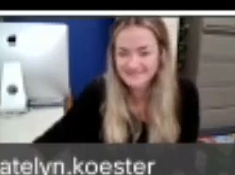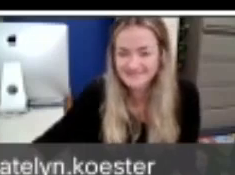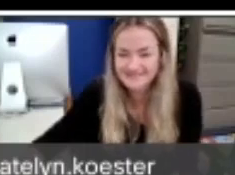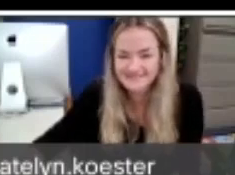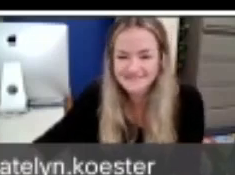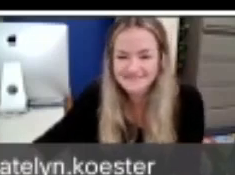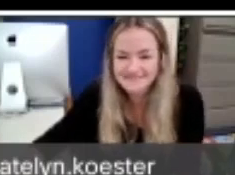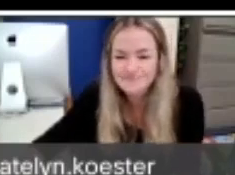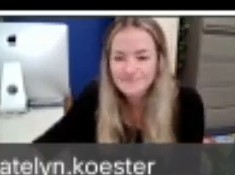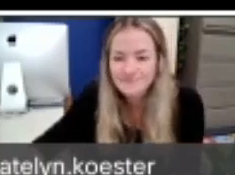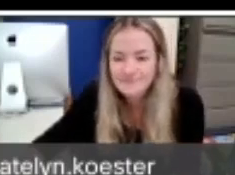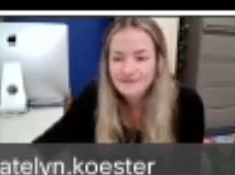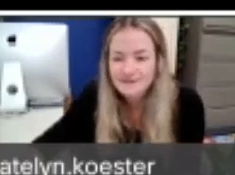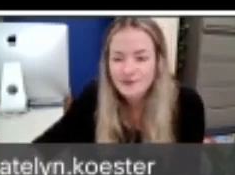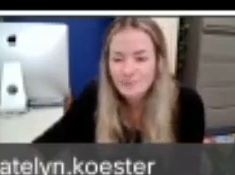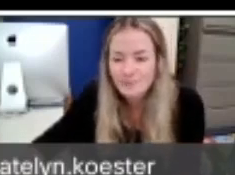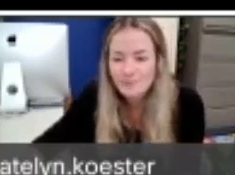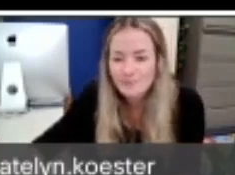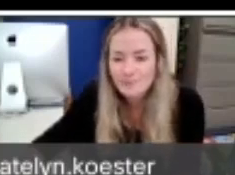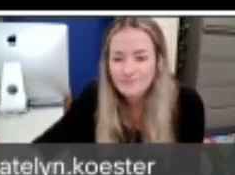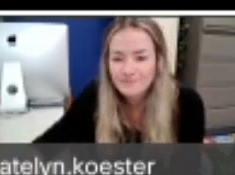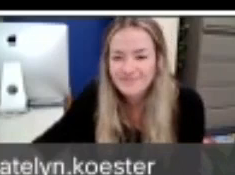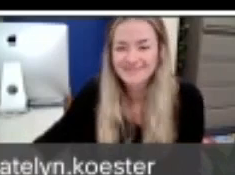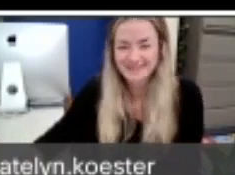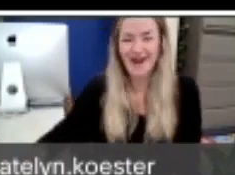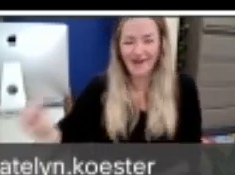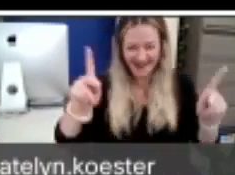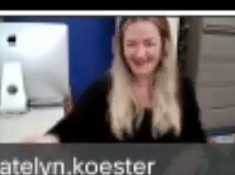Somebody messaged me, yes, definitely.